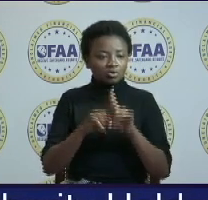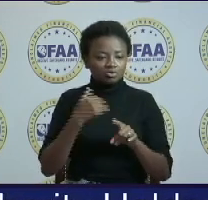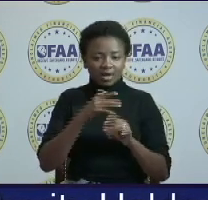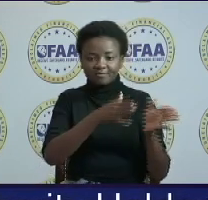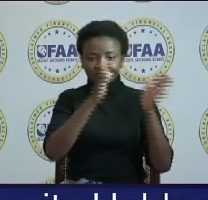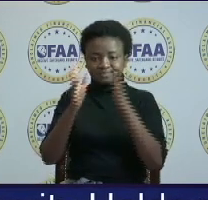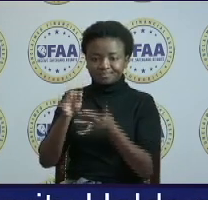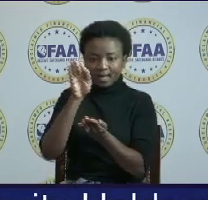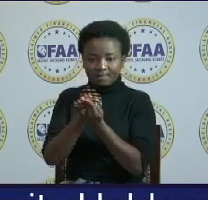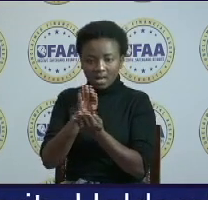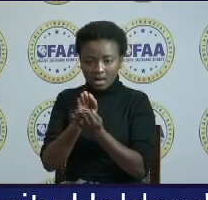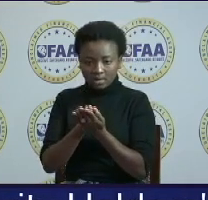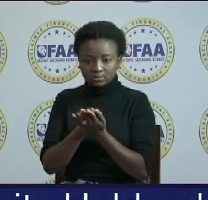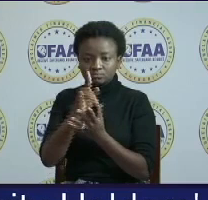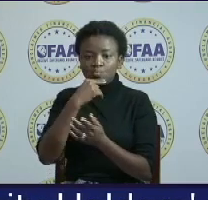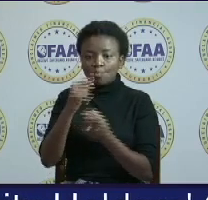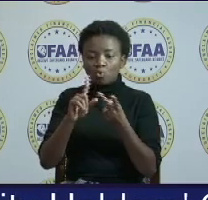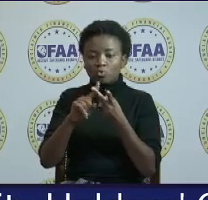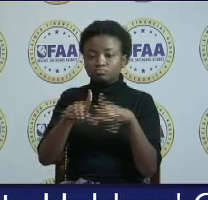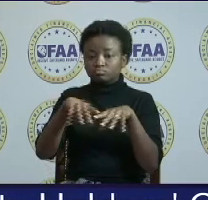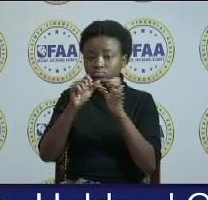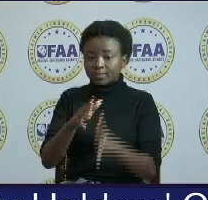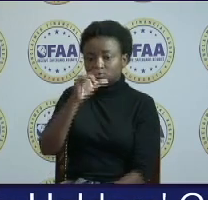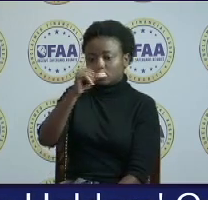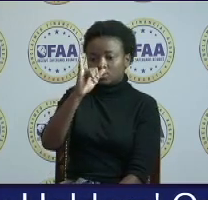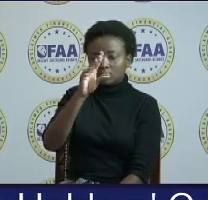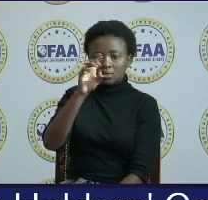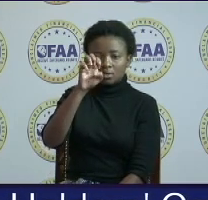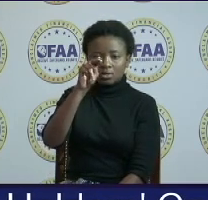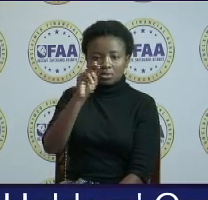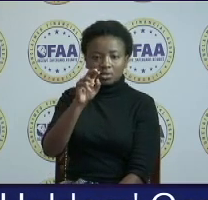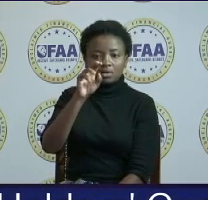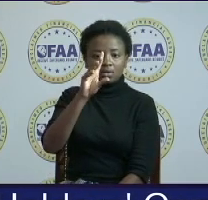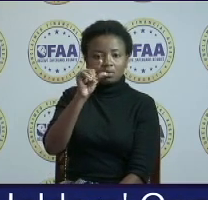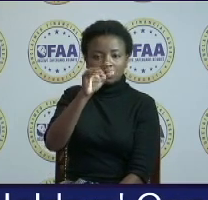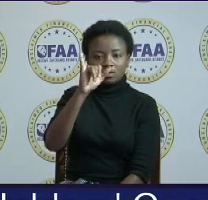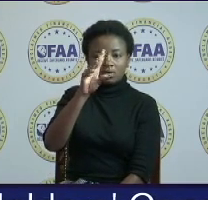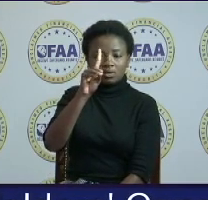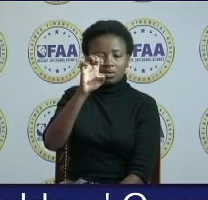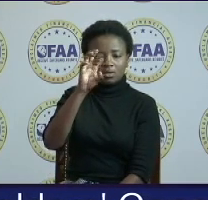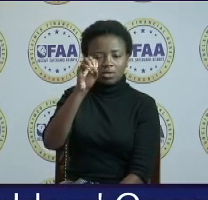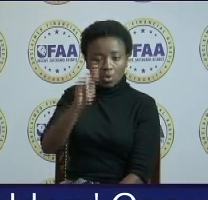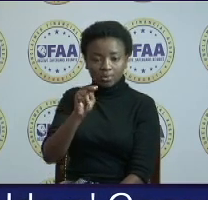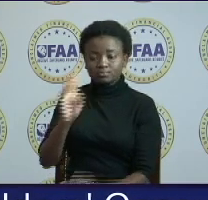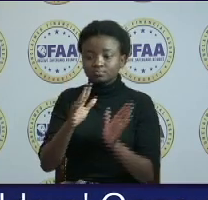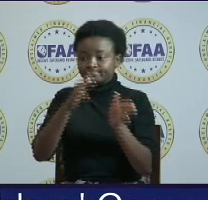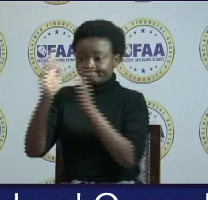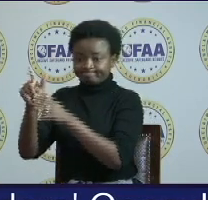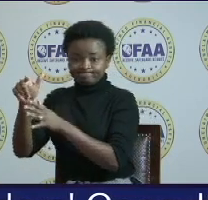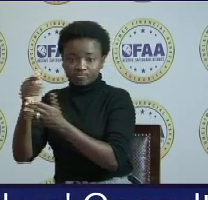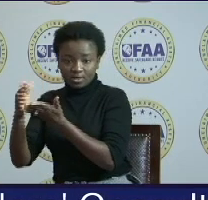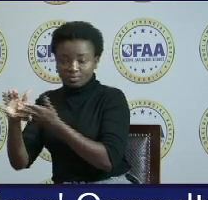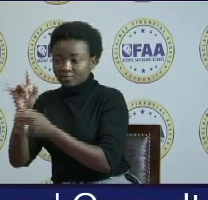for banks and listed firms is being hosted by Gideon Nzioki. And the reunification VIP room is